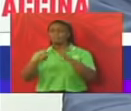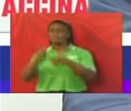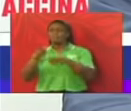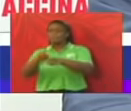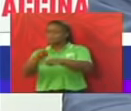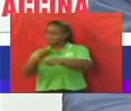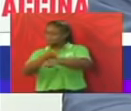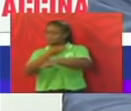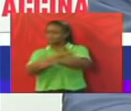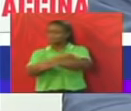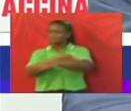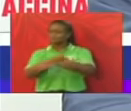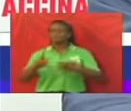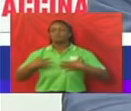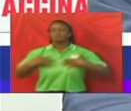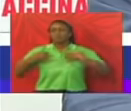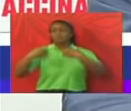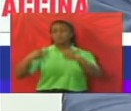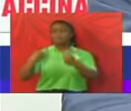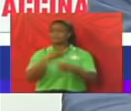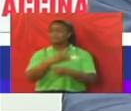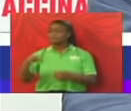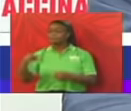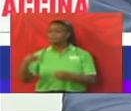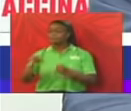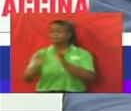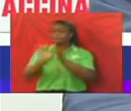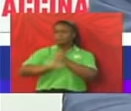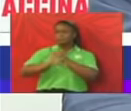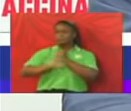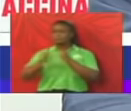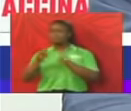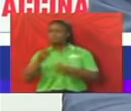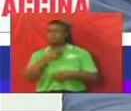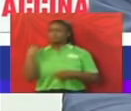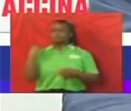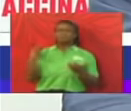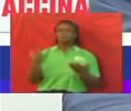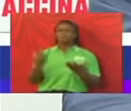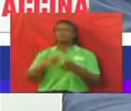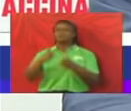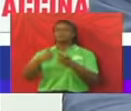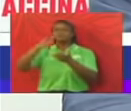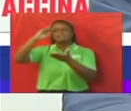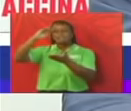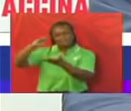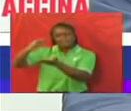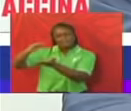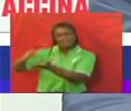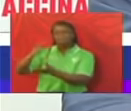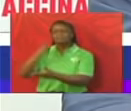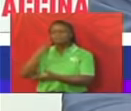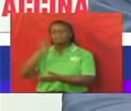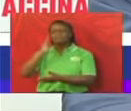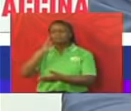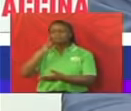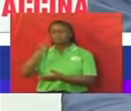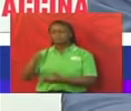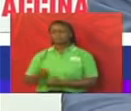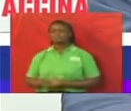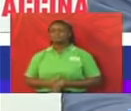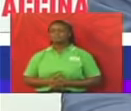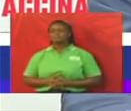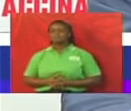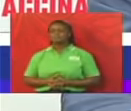So if any information comes up that suggests risk, then the ministry will, of course, take the necessary steps to reduce